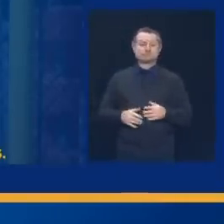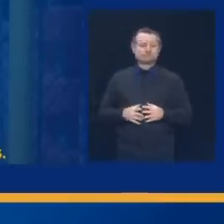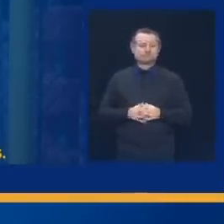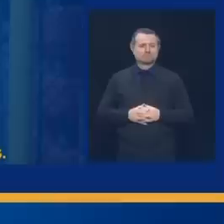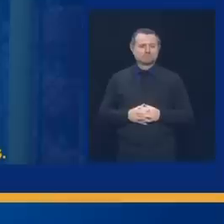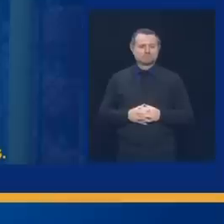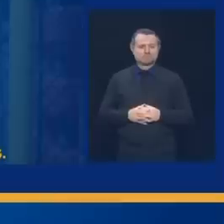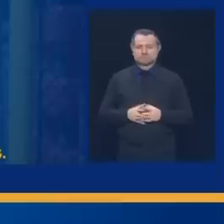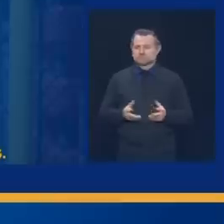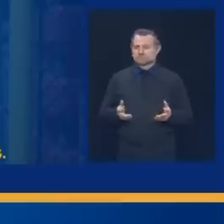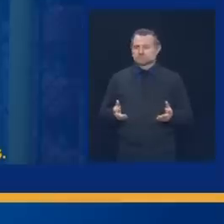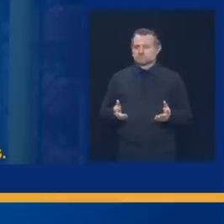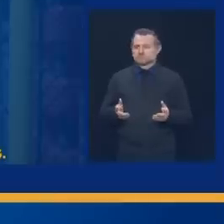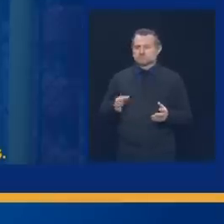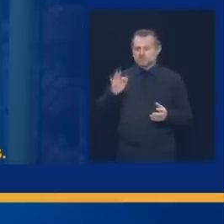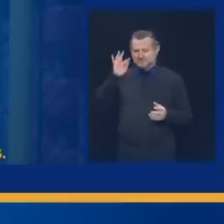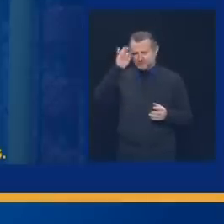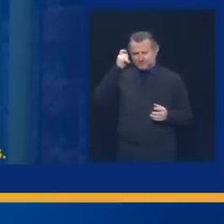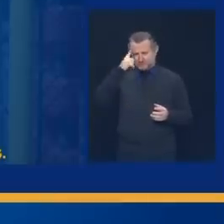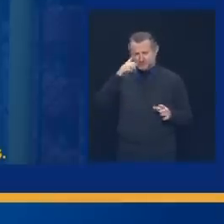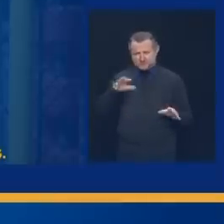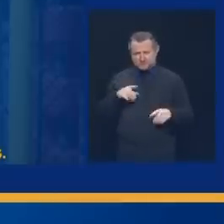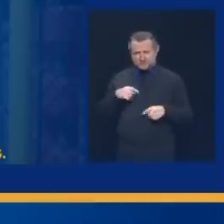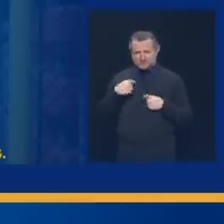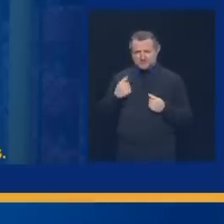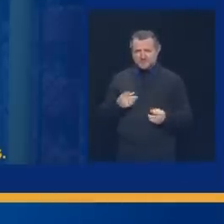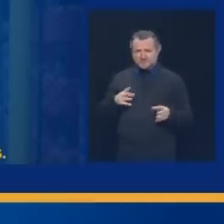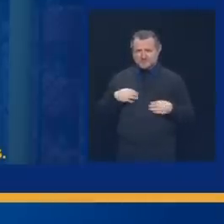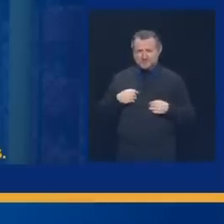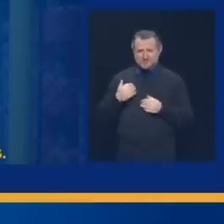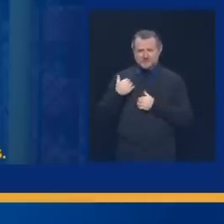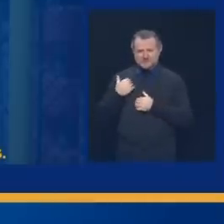this is a federal government that has taken no responsibility from day one.